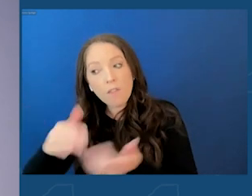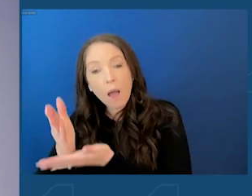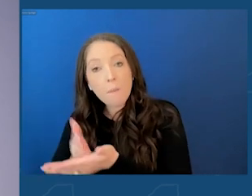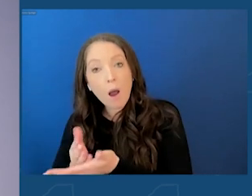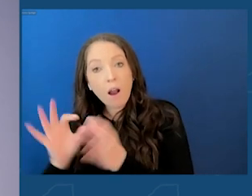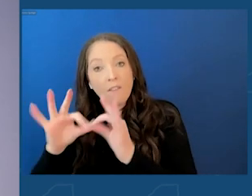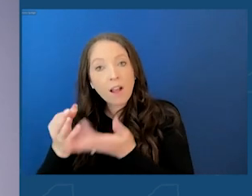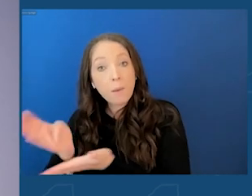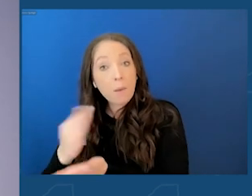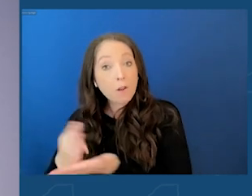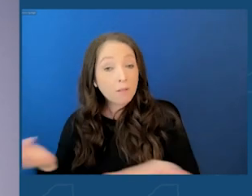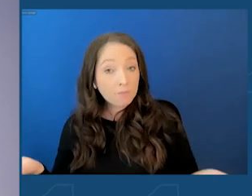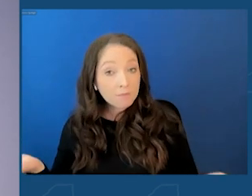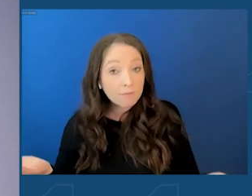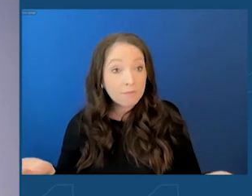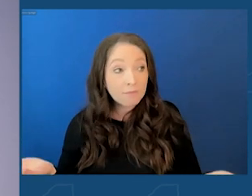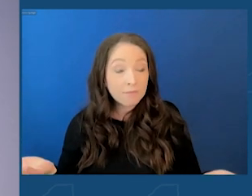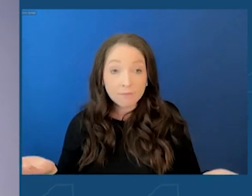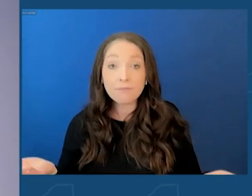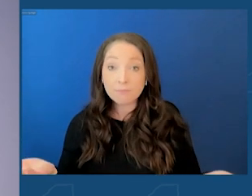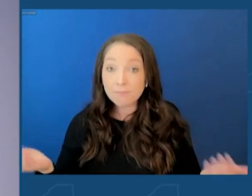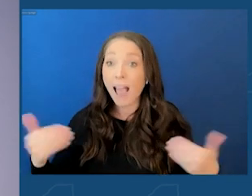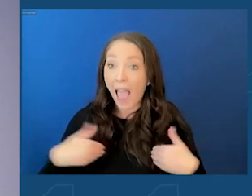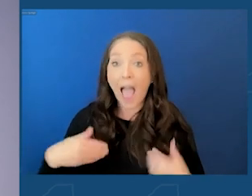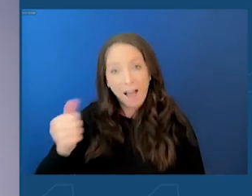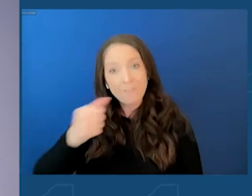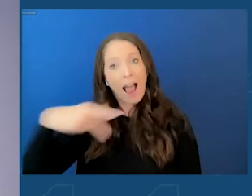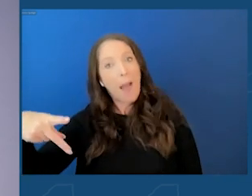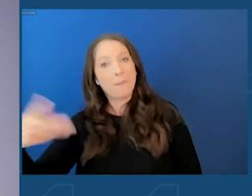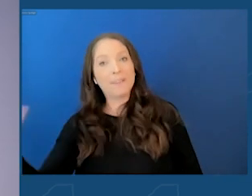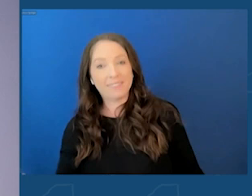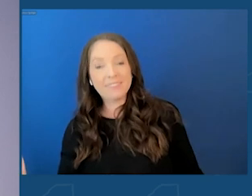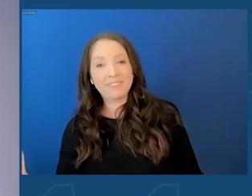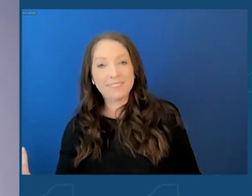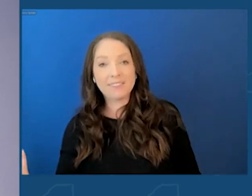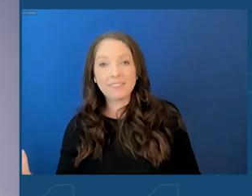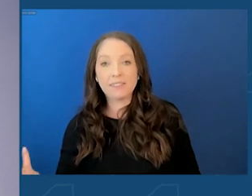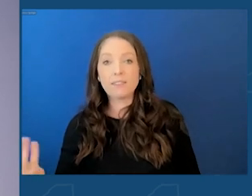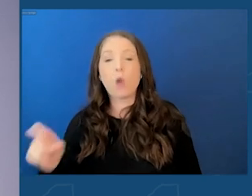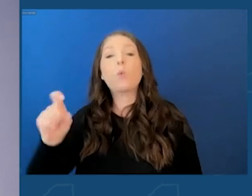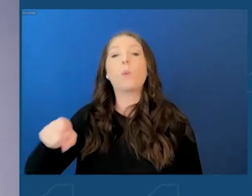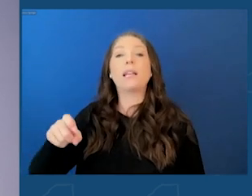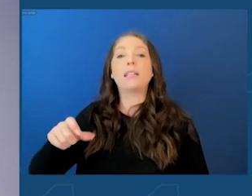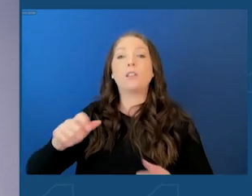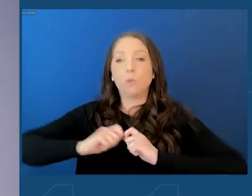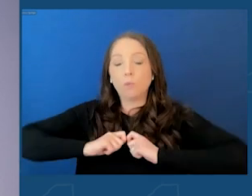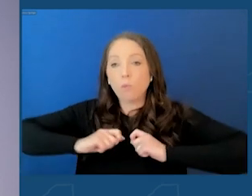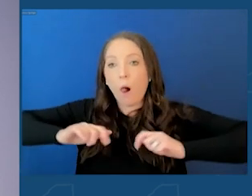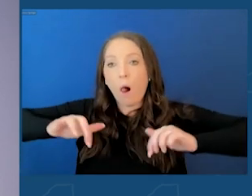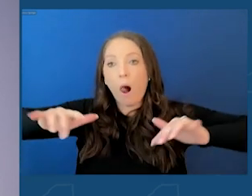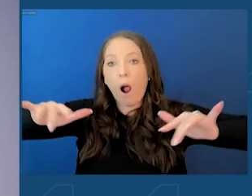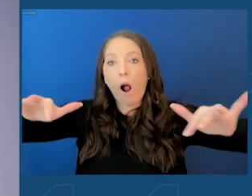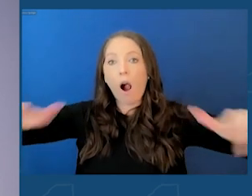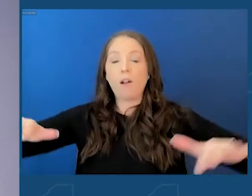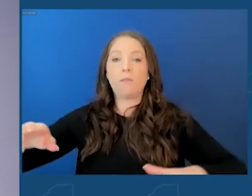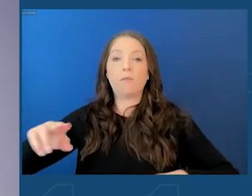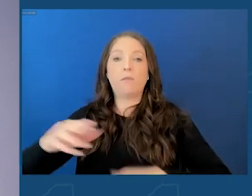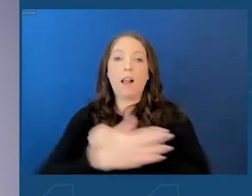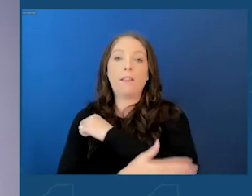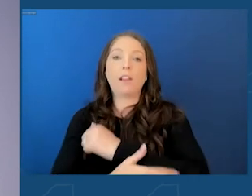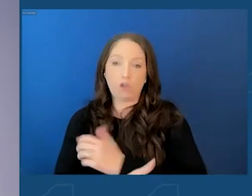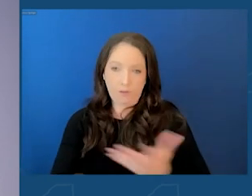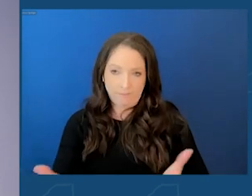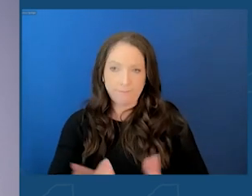budget. We've got an app for that, and we've got to deploy it aggressively all across the country. So